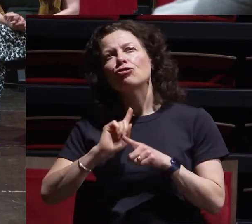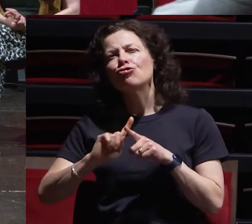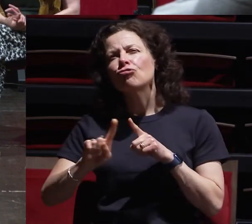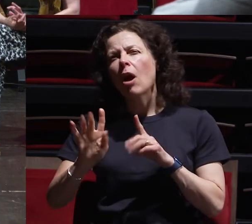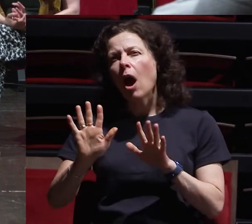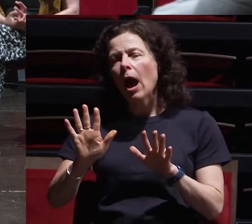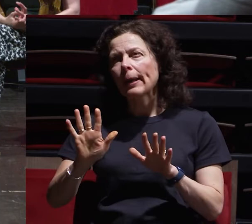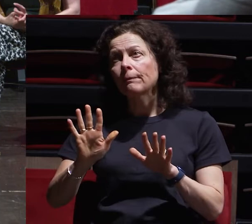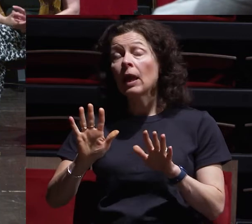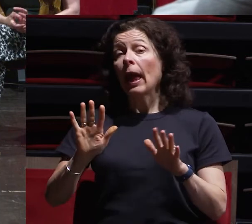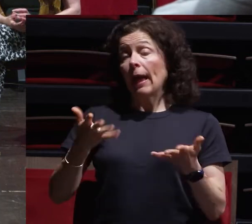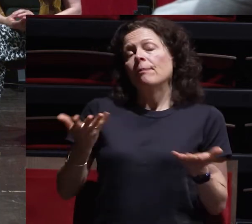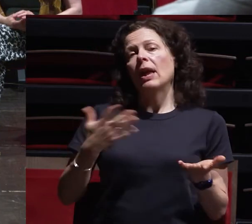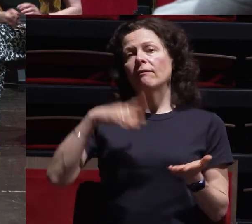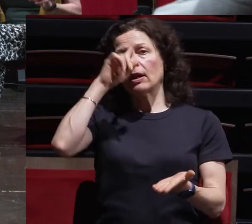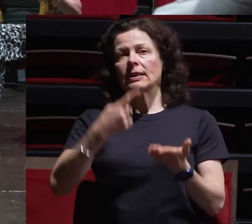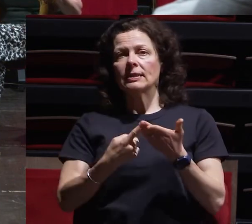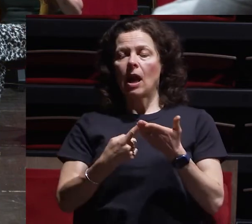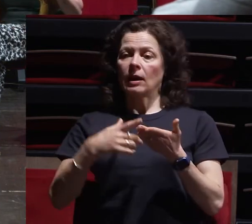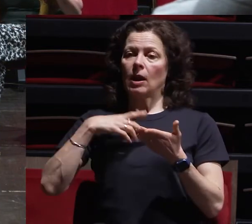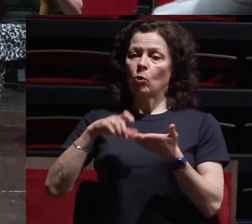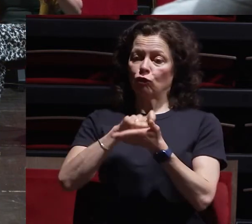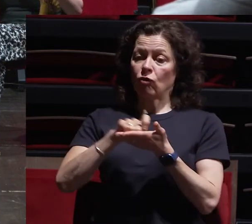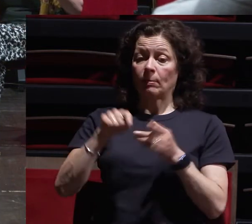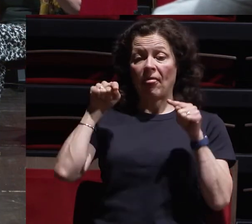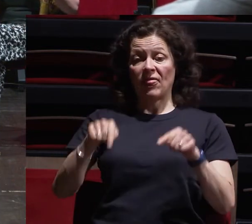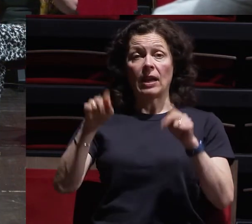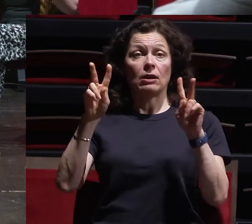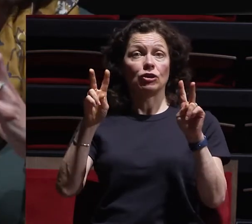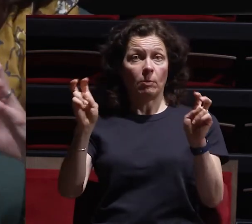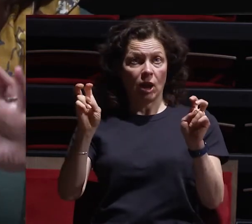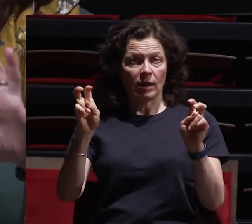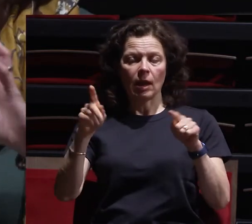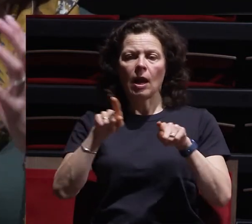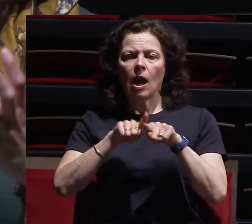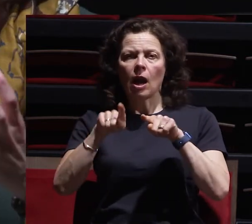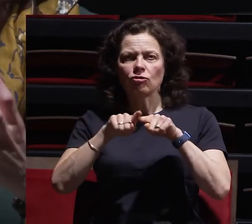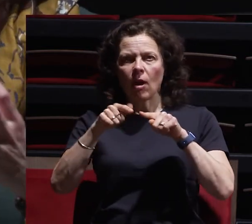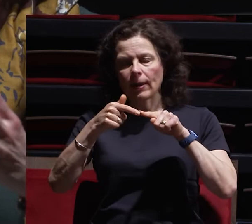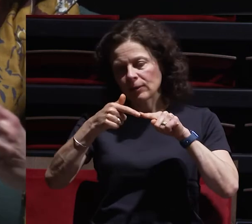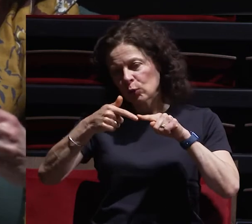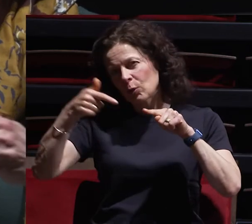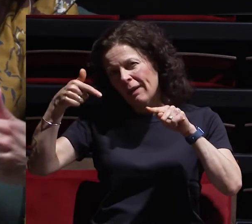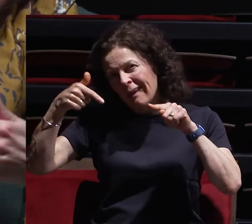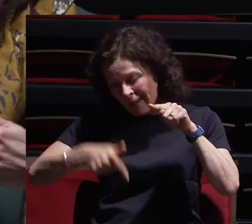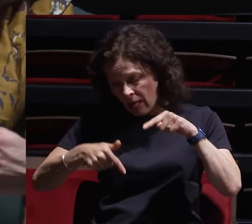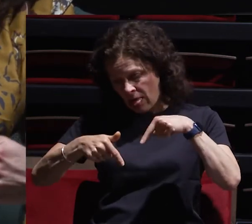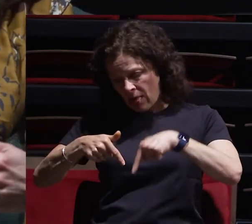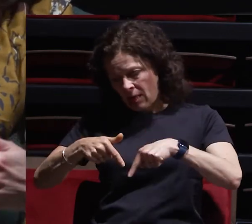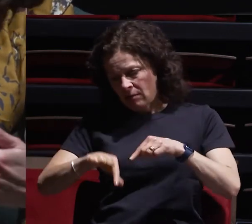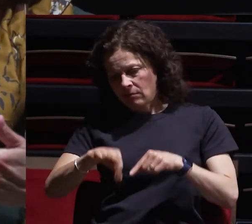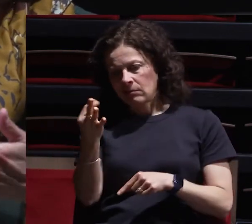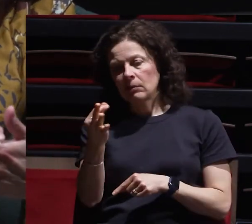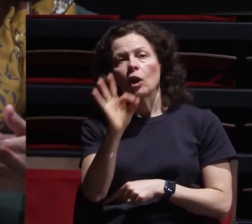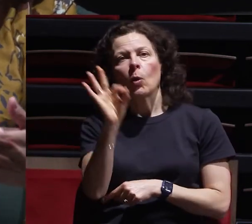I think what I try and do is not necessarily, if I decide I want to write about a particular subject, trying to drill